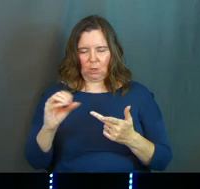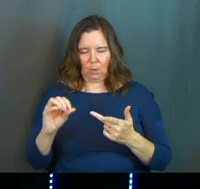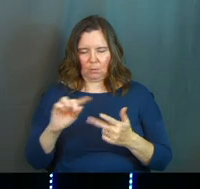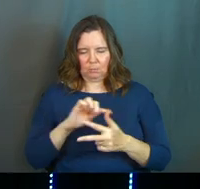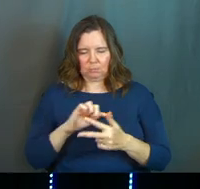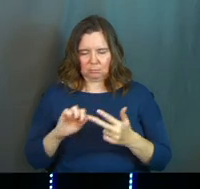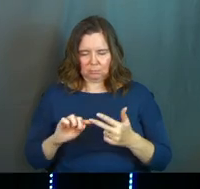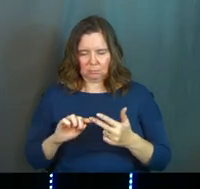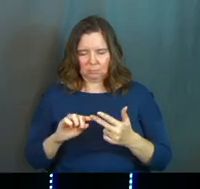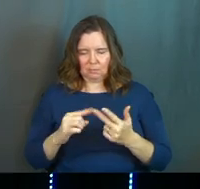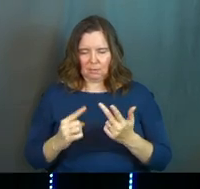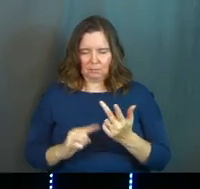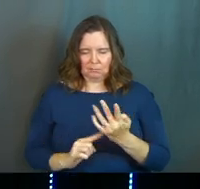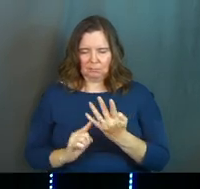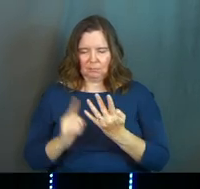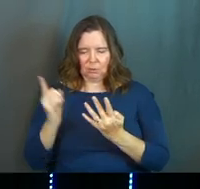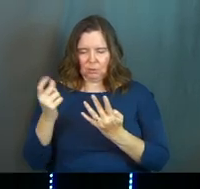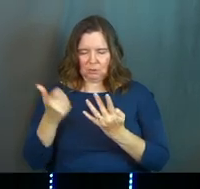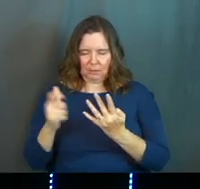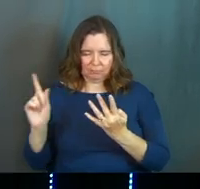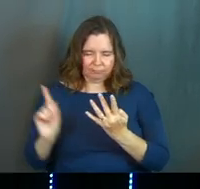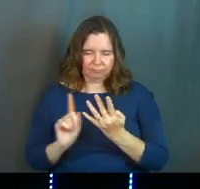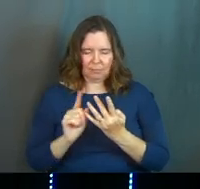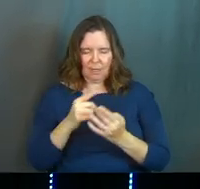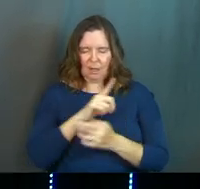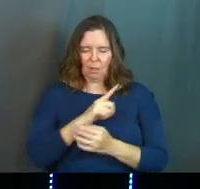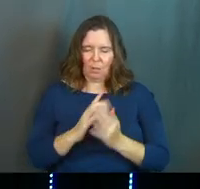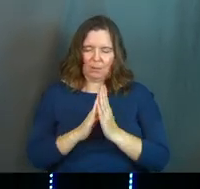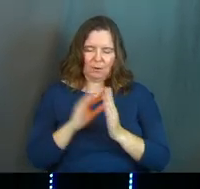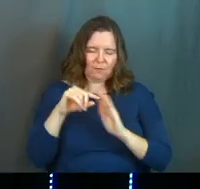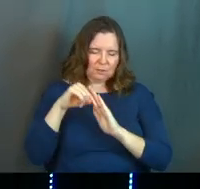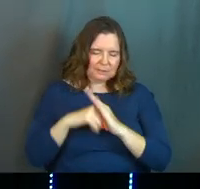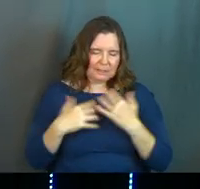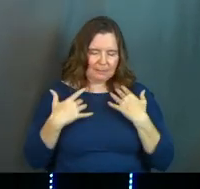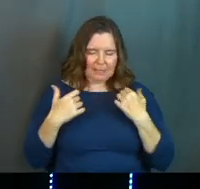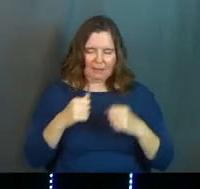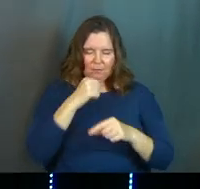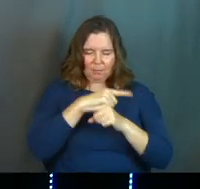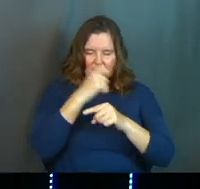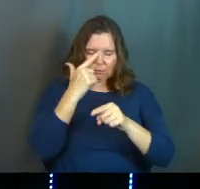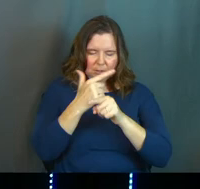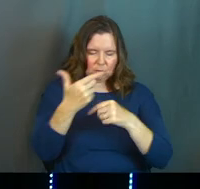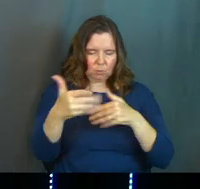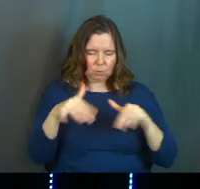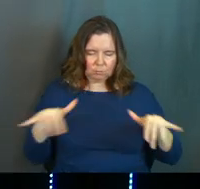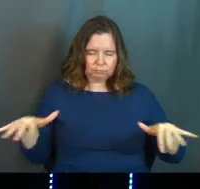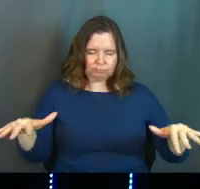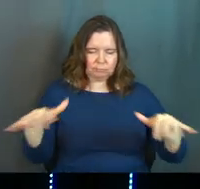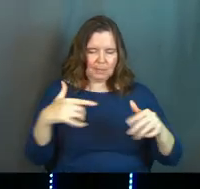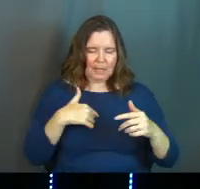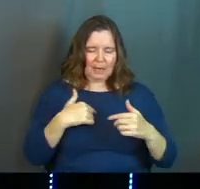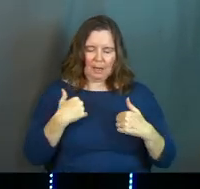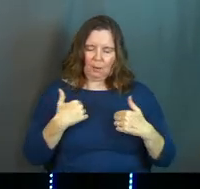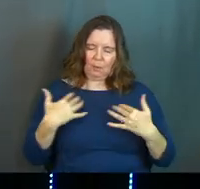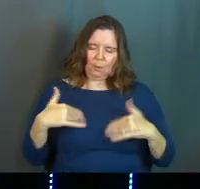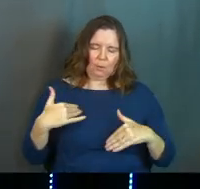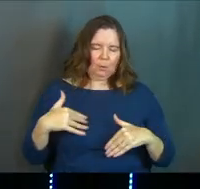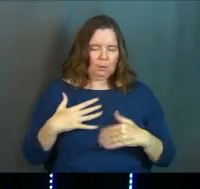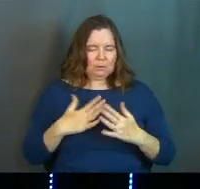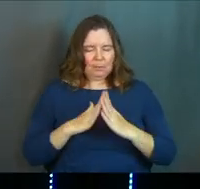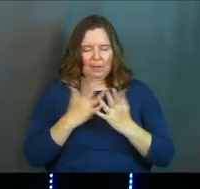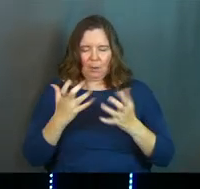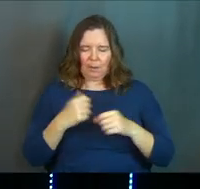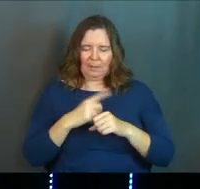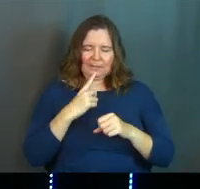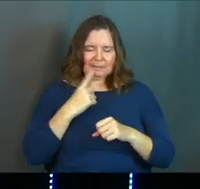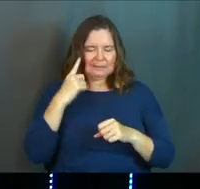And Lord, I pray for a deep healing for my brothers and sisters all across this room. And God, I tremble even to pray it. I don't